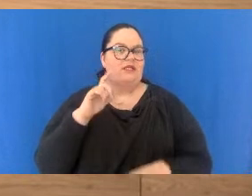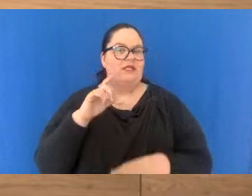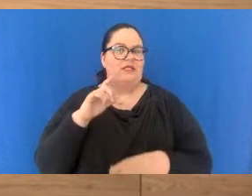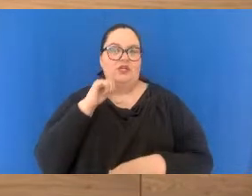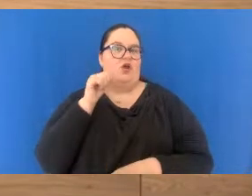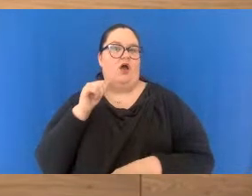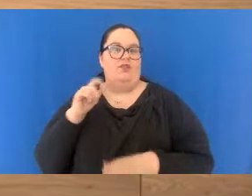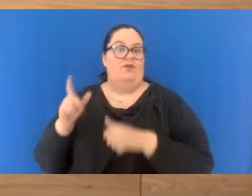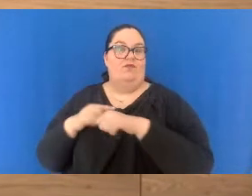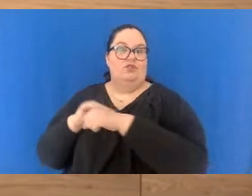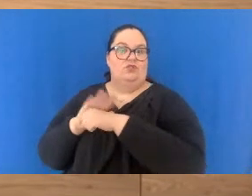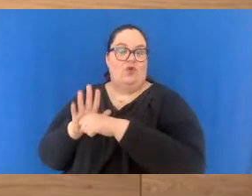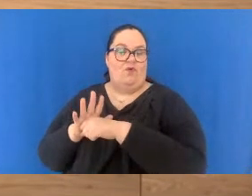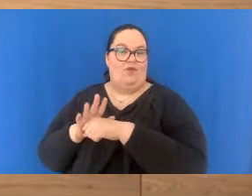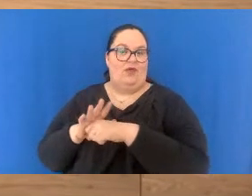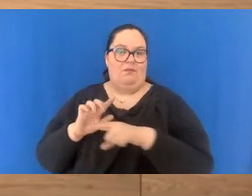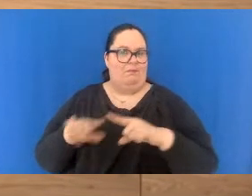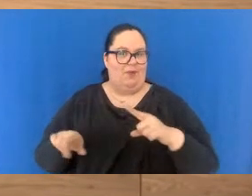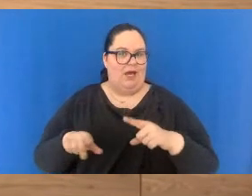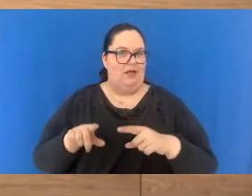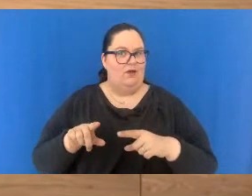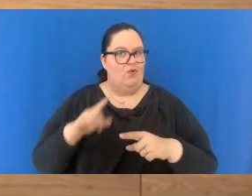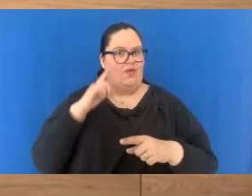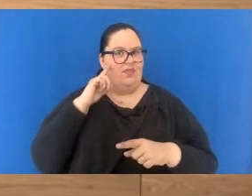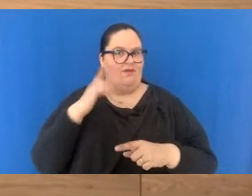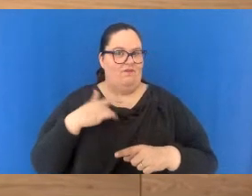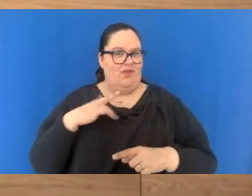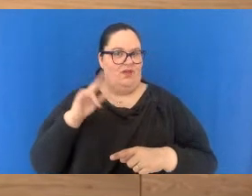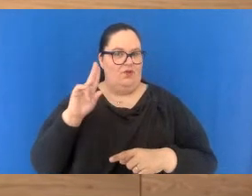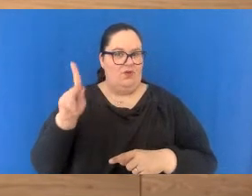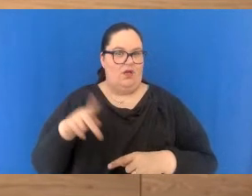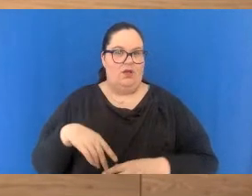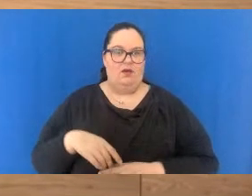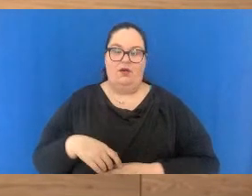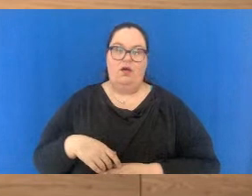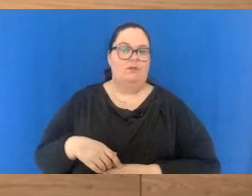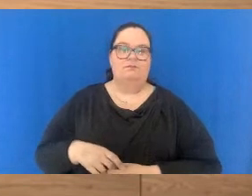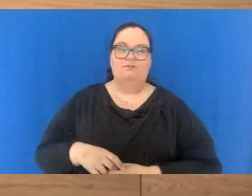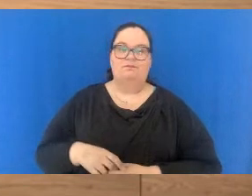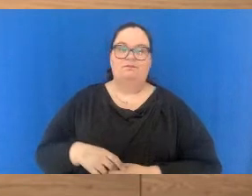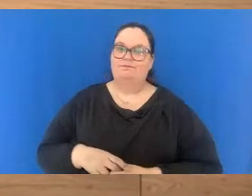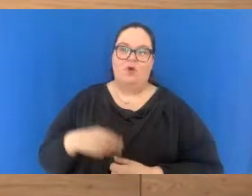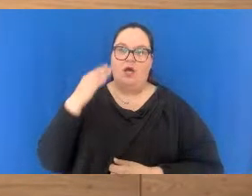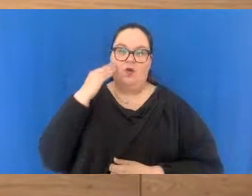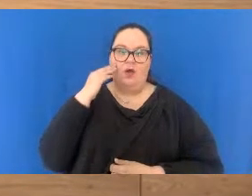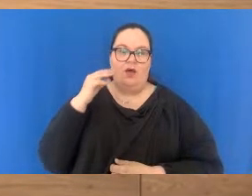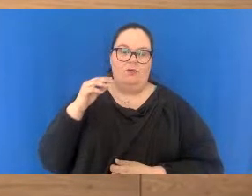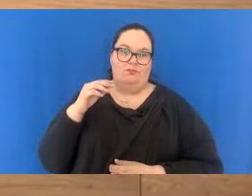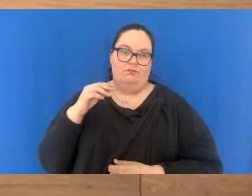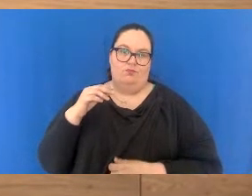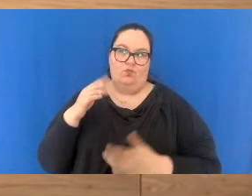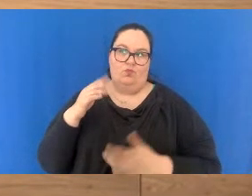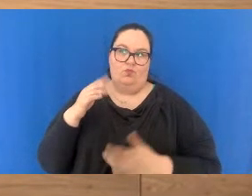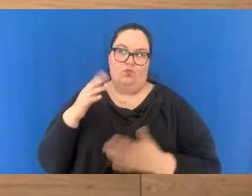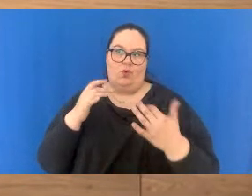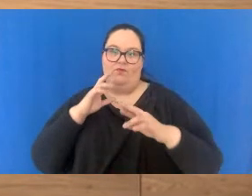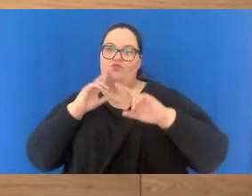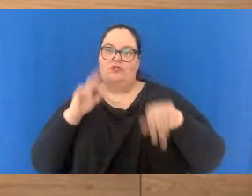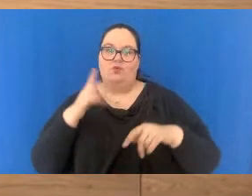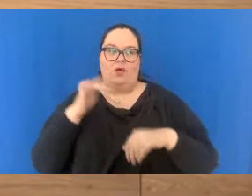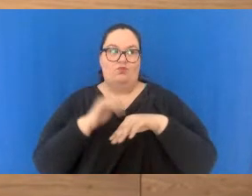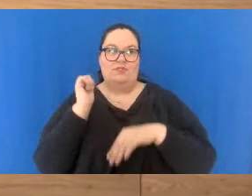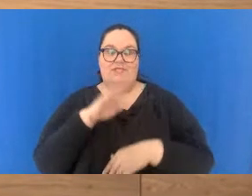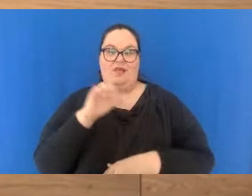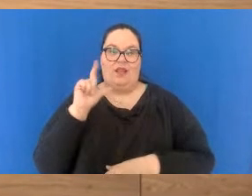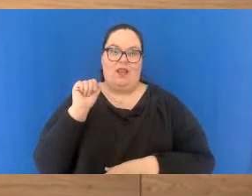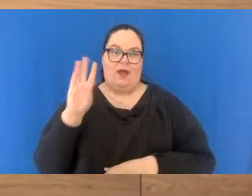Church. Yeah, I don't have any more information other than it's at NML, and we do expect to have those results back in the next few days. It takes a